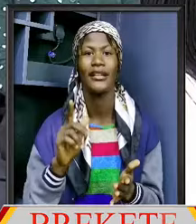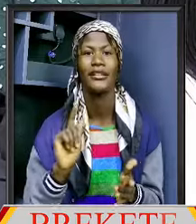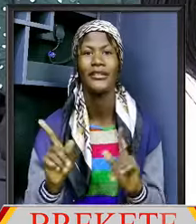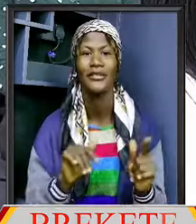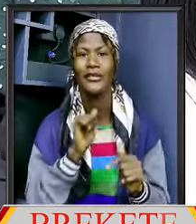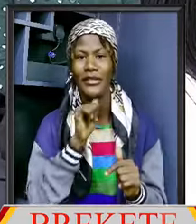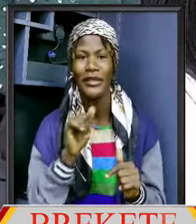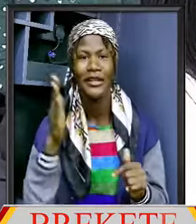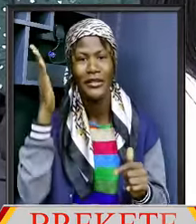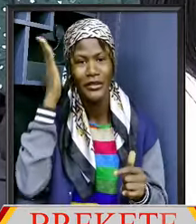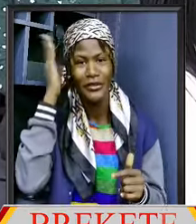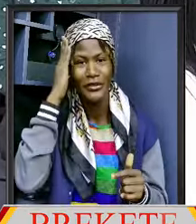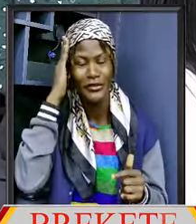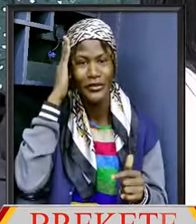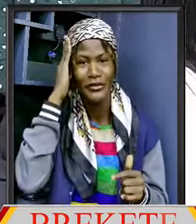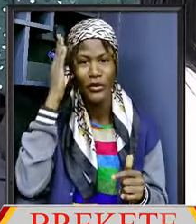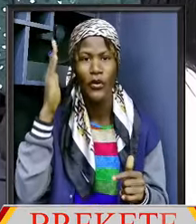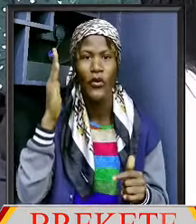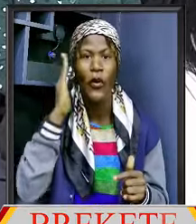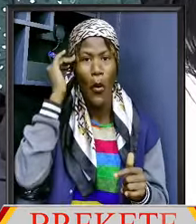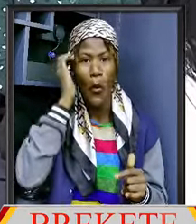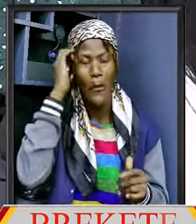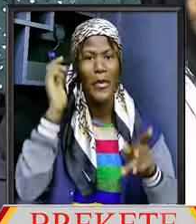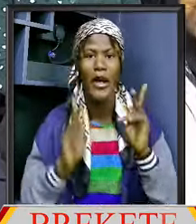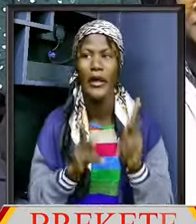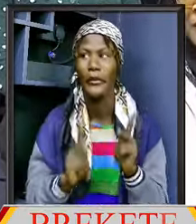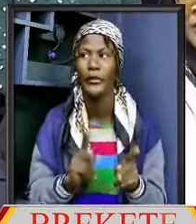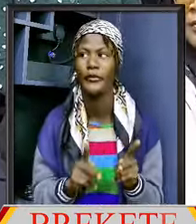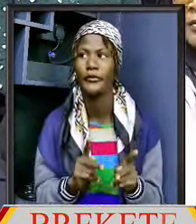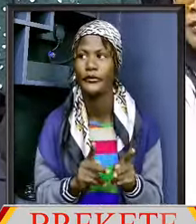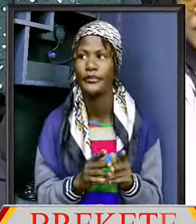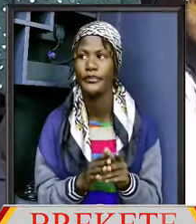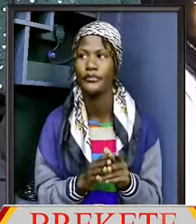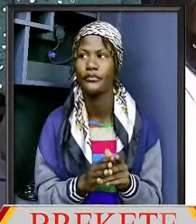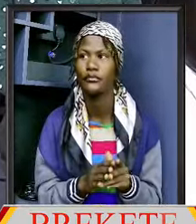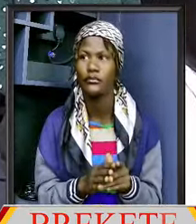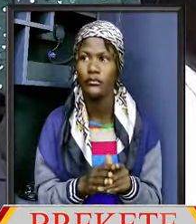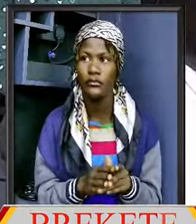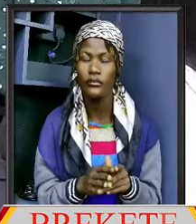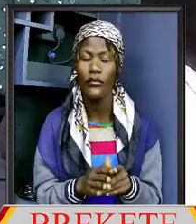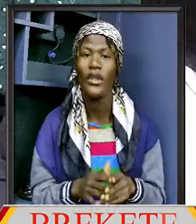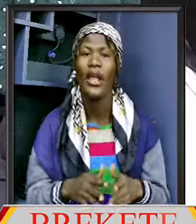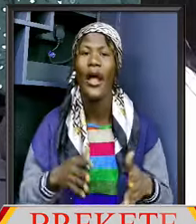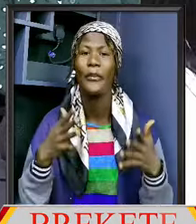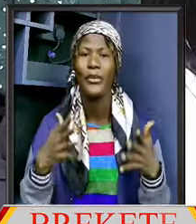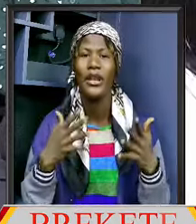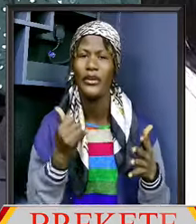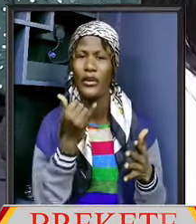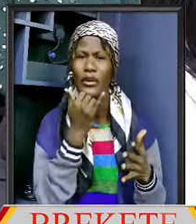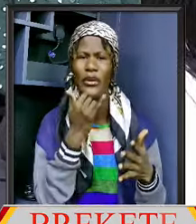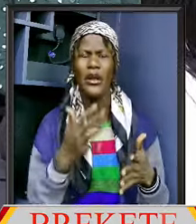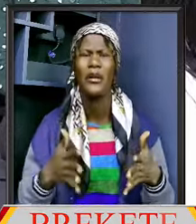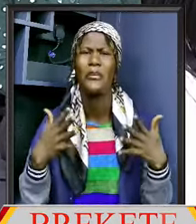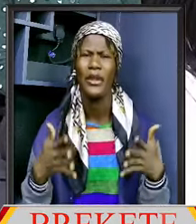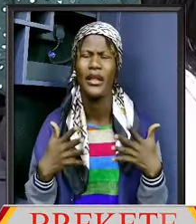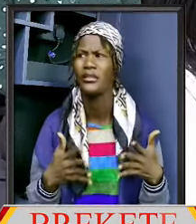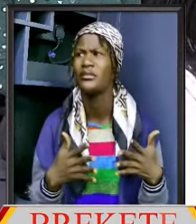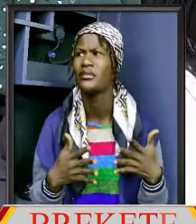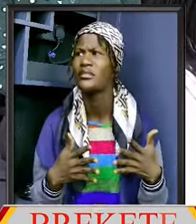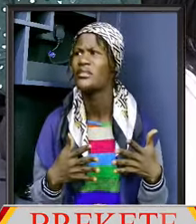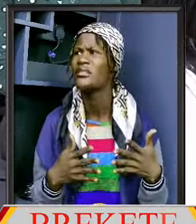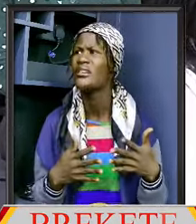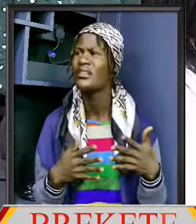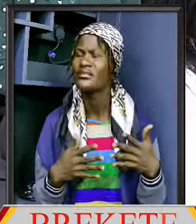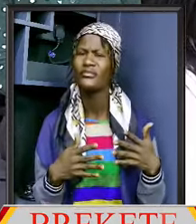people. Now be that quack where they talk. He plenty well. He there everywhere.